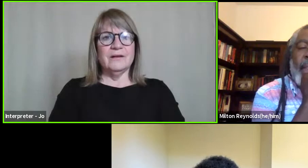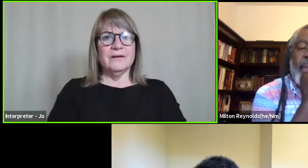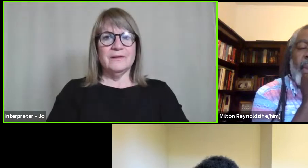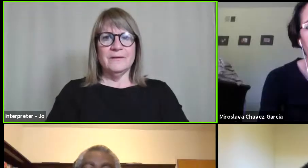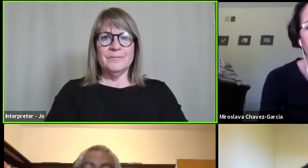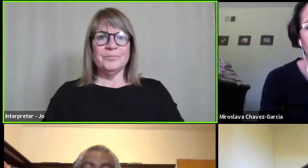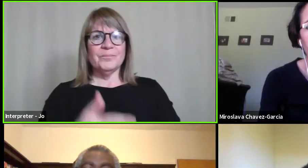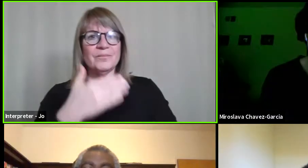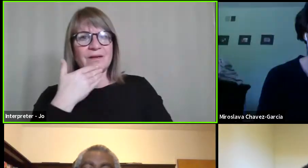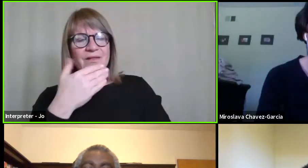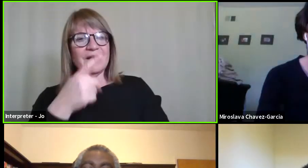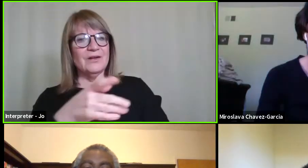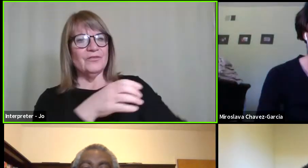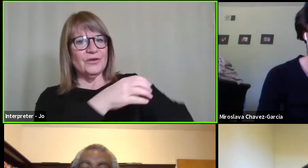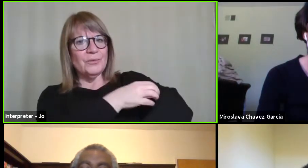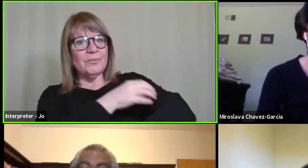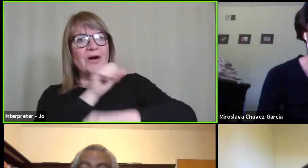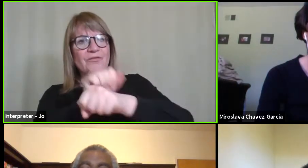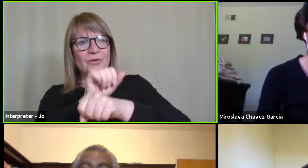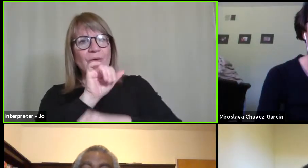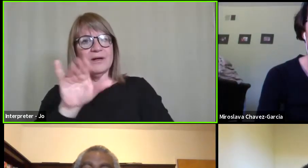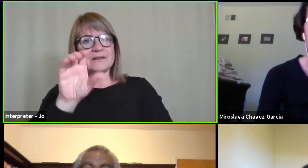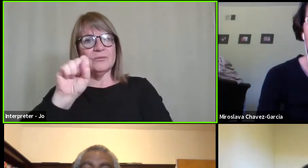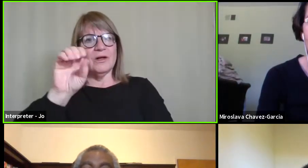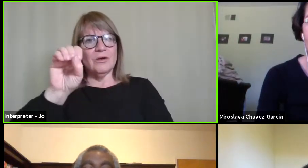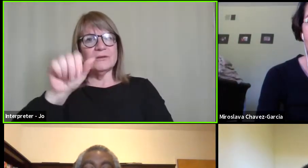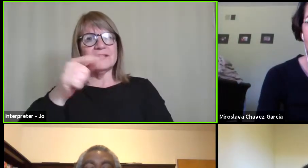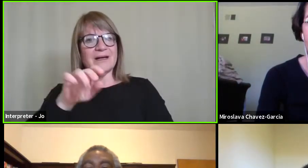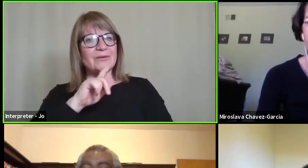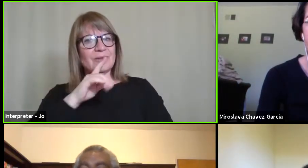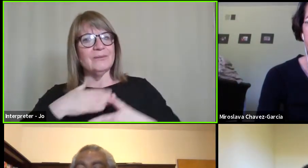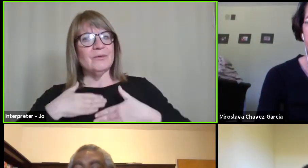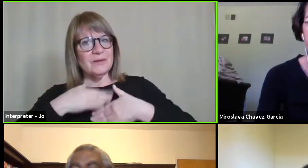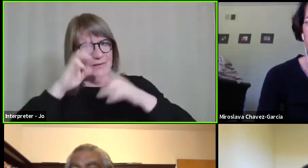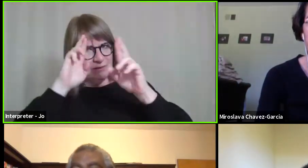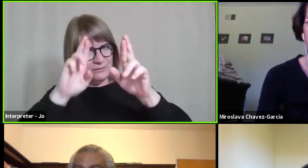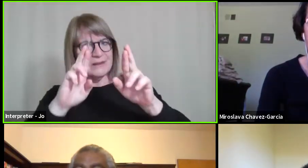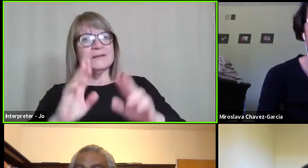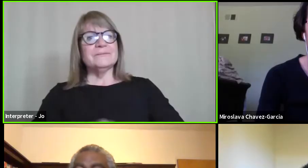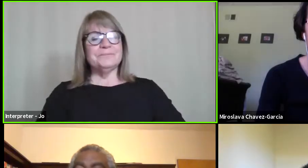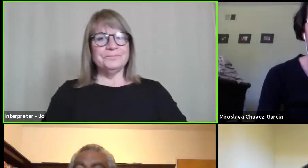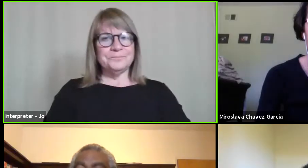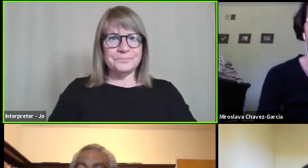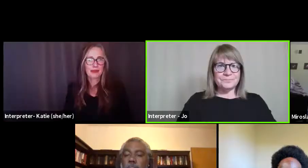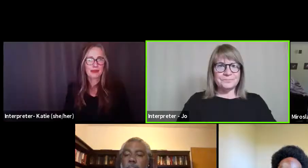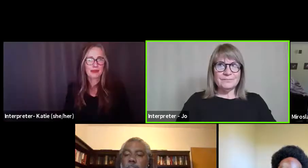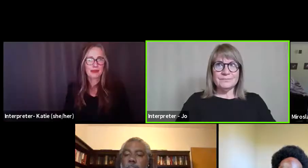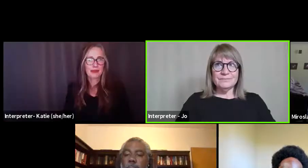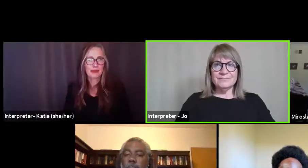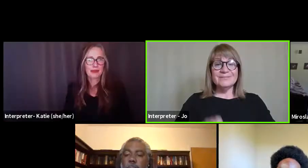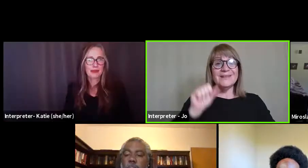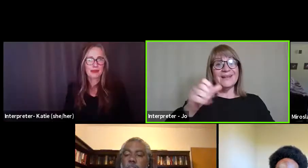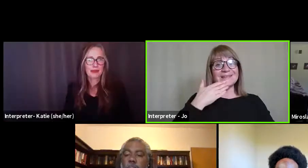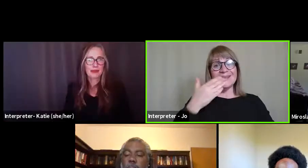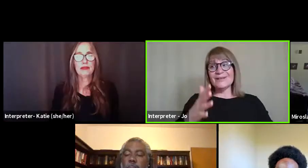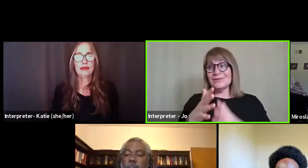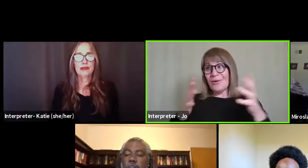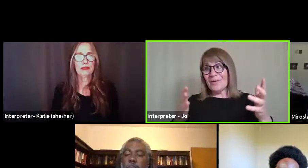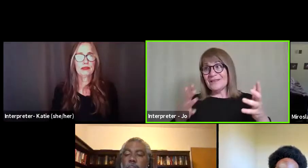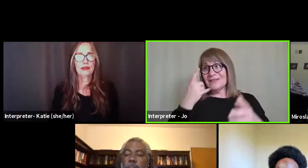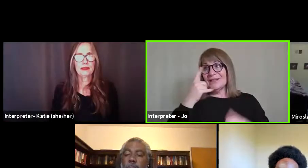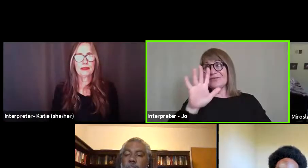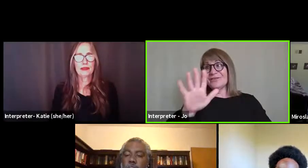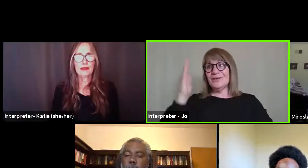and thank you for your powerful work as well much appreciated and respecting yes thank you so much for your